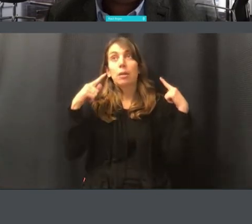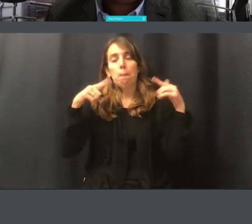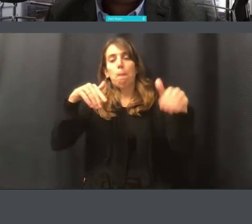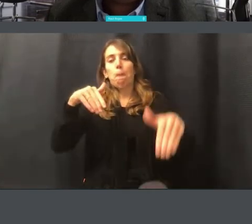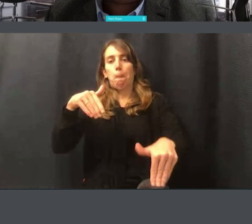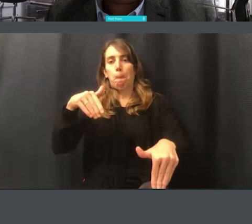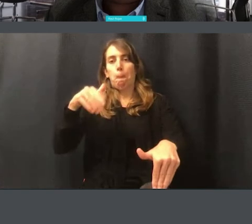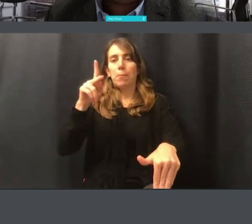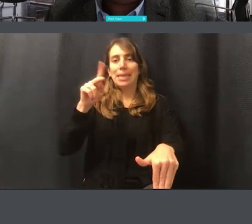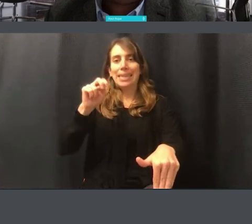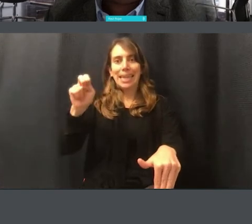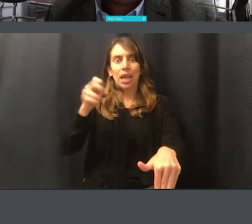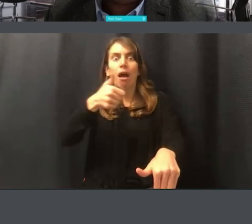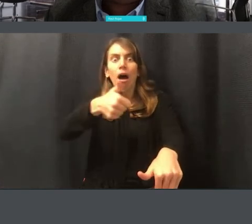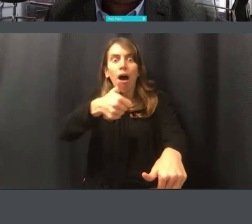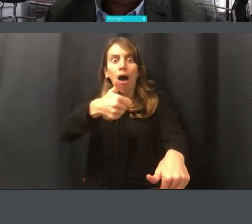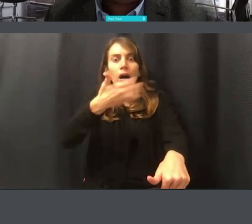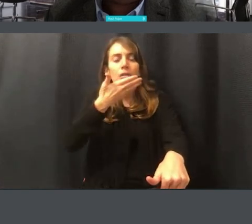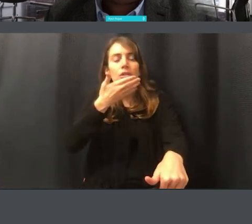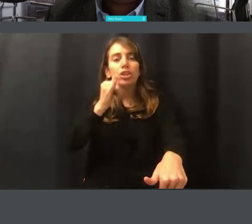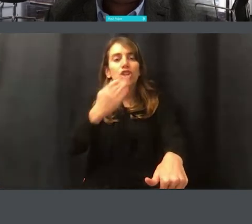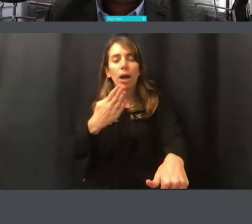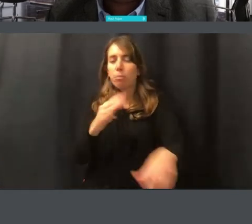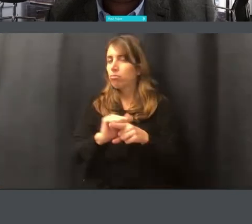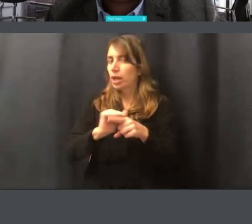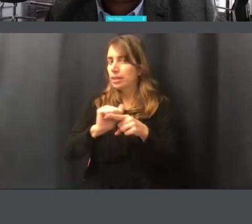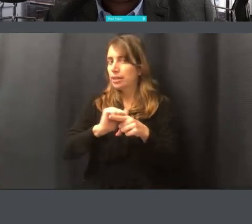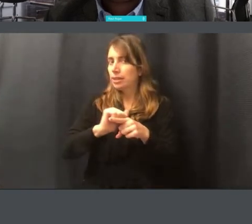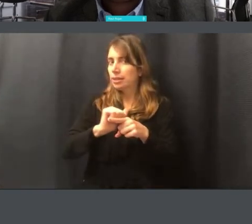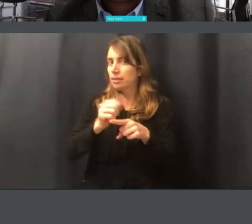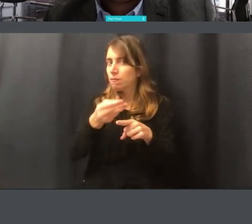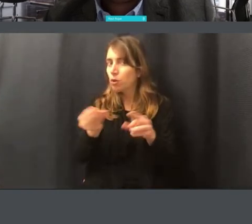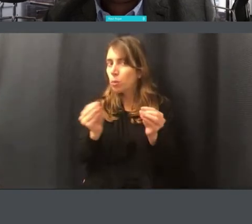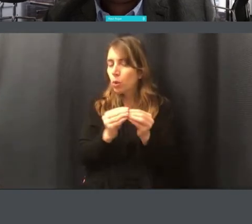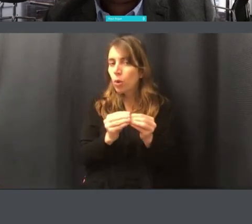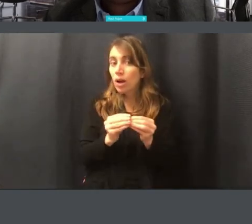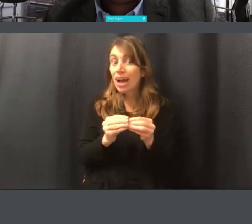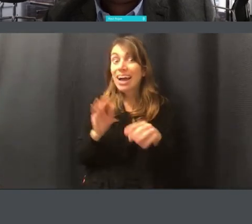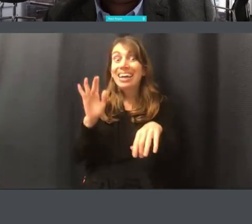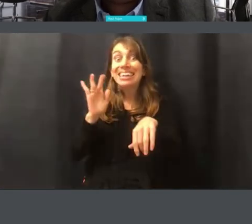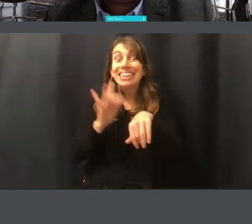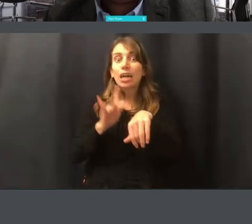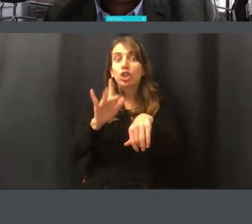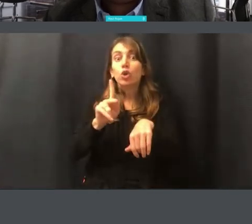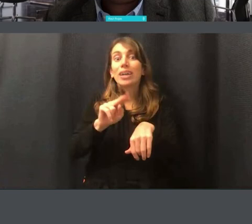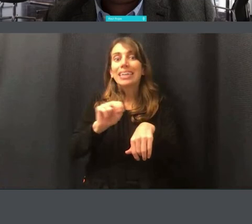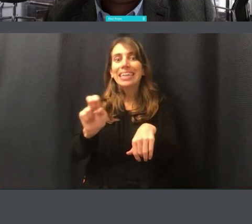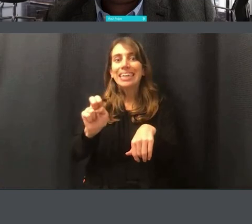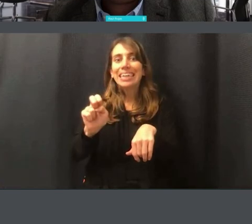Good job, you touch your knees. Okay, let's practice a few more. Touch your knees.